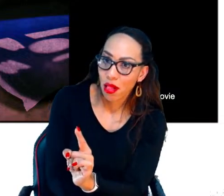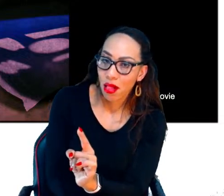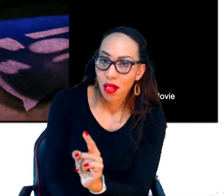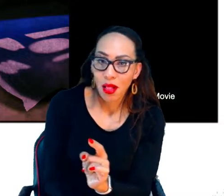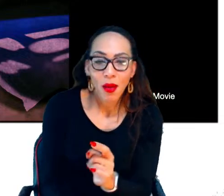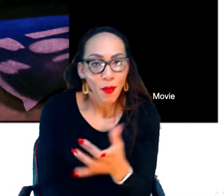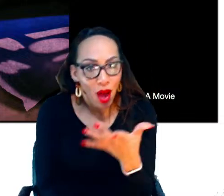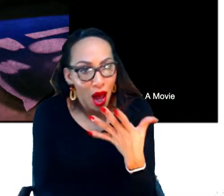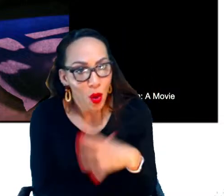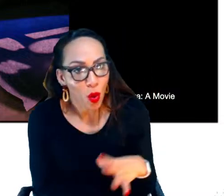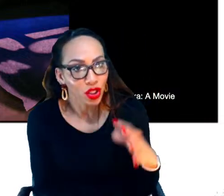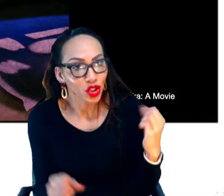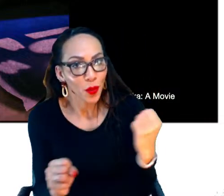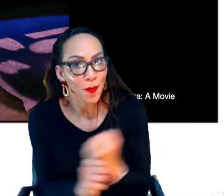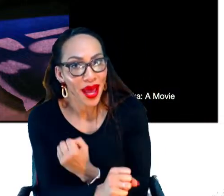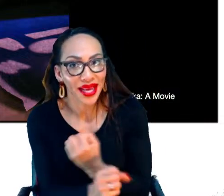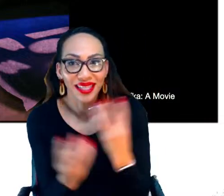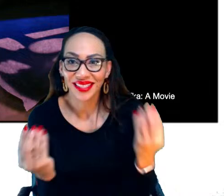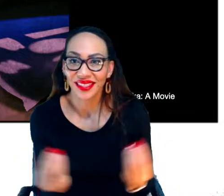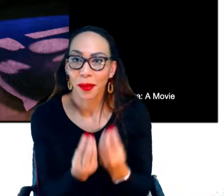movie, but without any people in it.